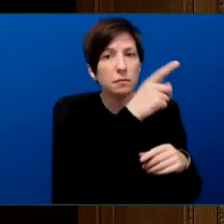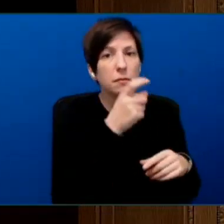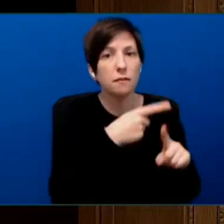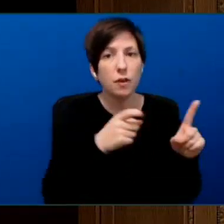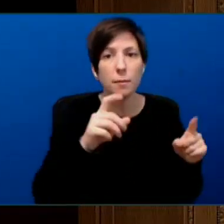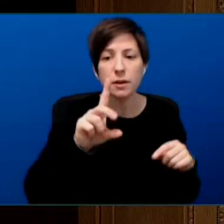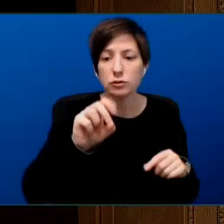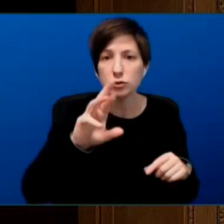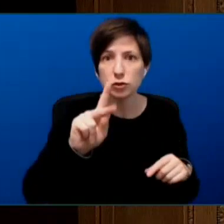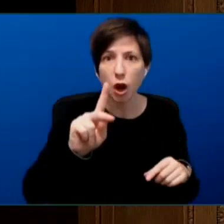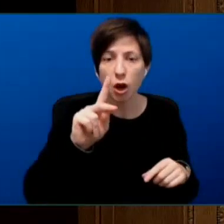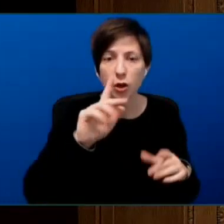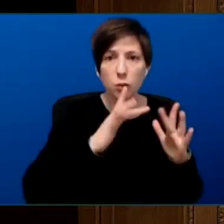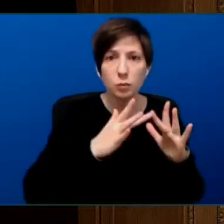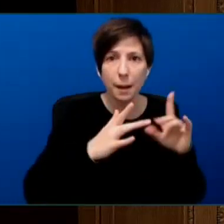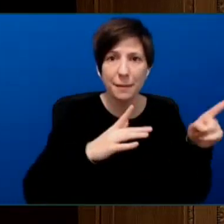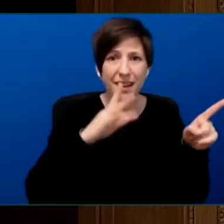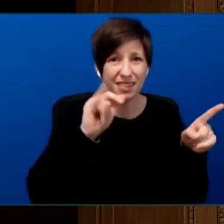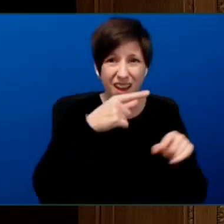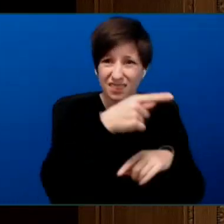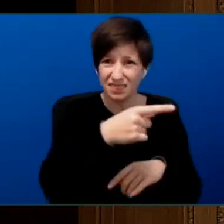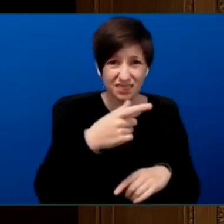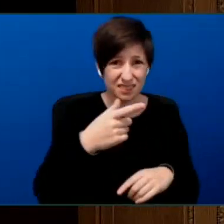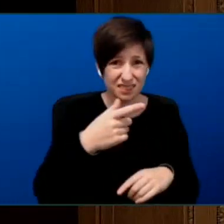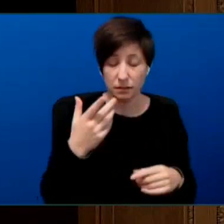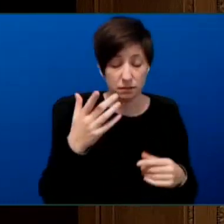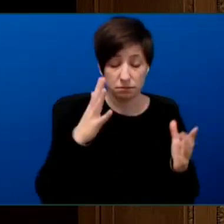gangs, and drug cartels.